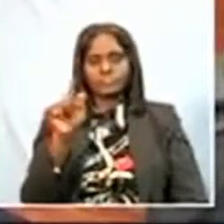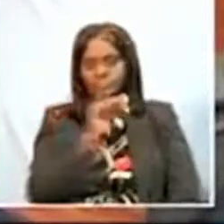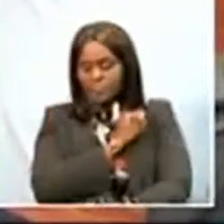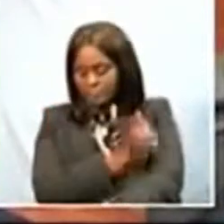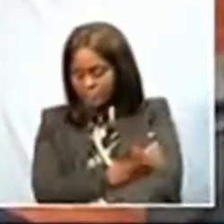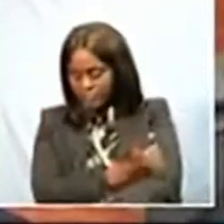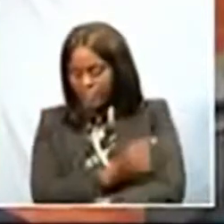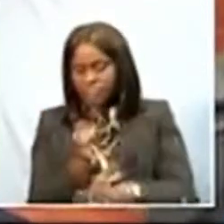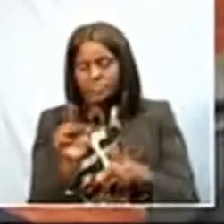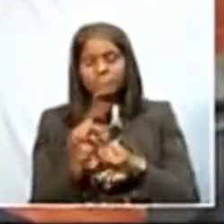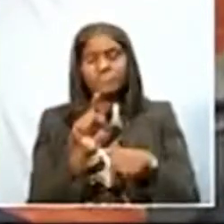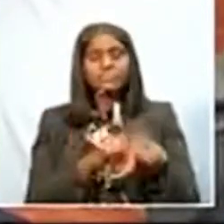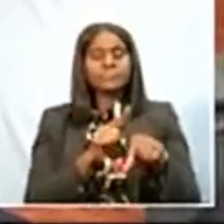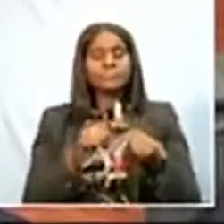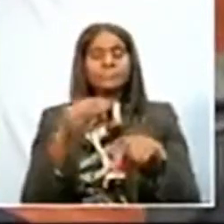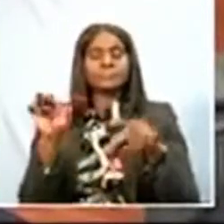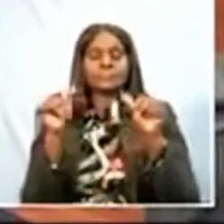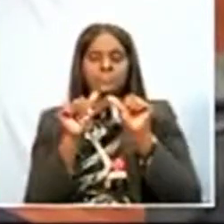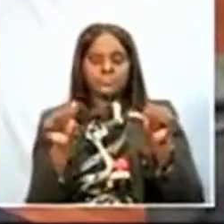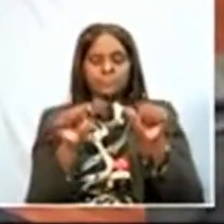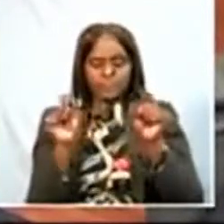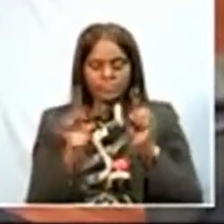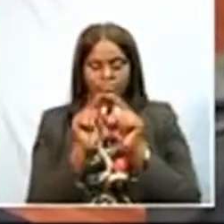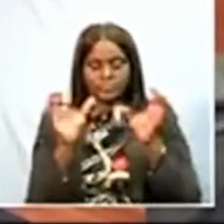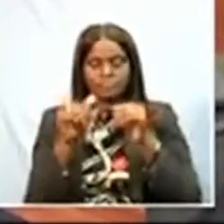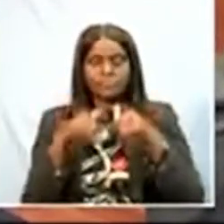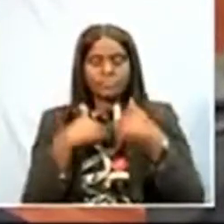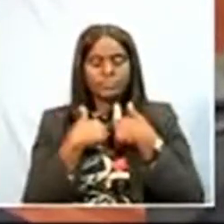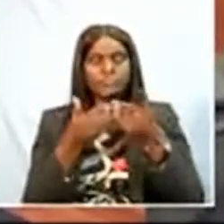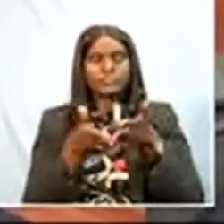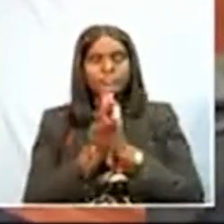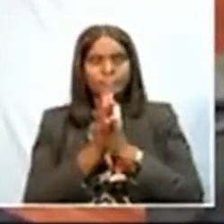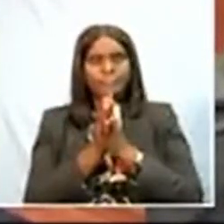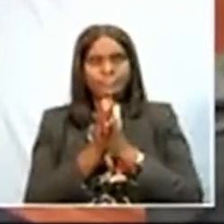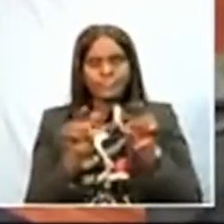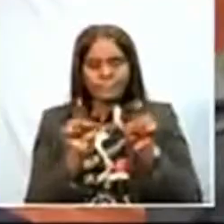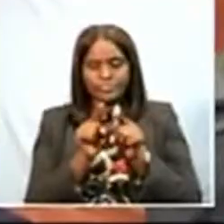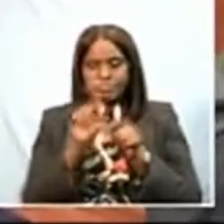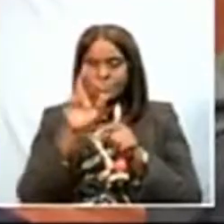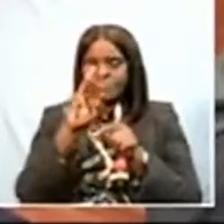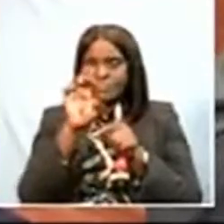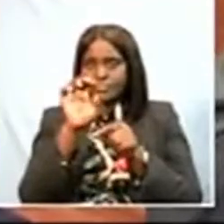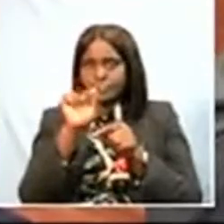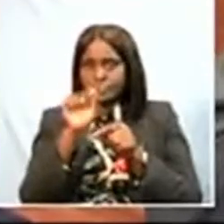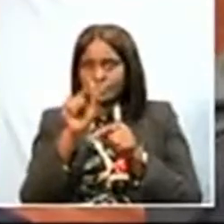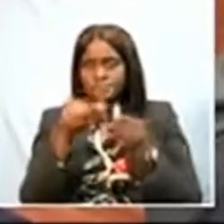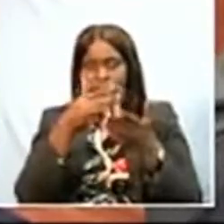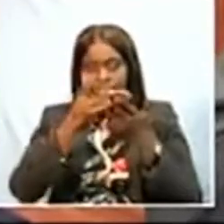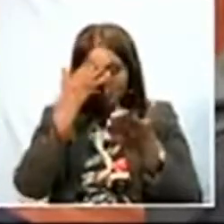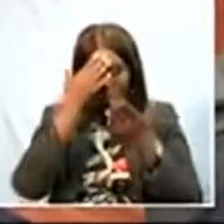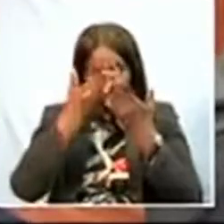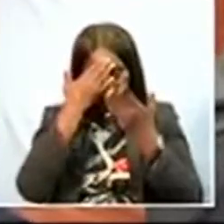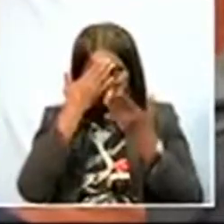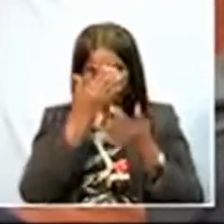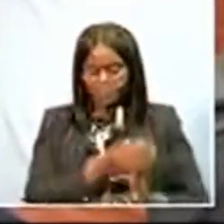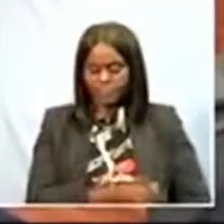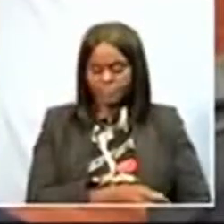Authority. At the time of audit, the Council had requested RIA to undertake the feasibility